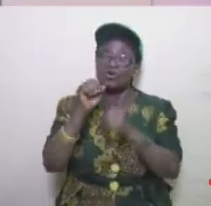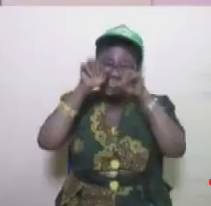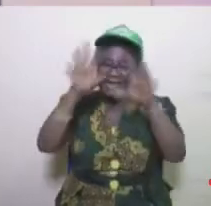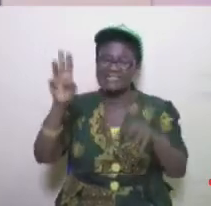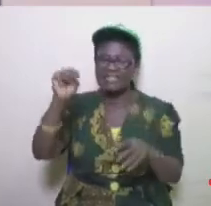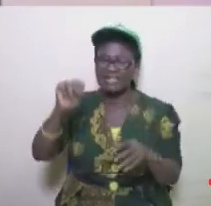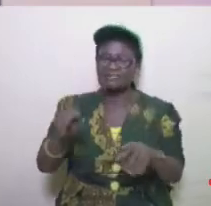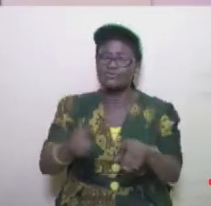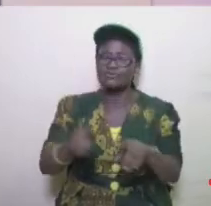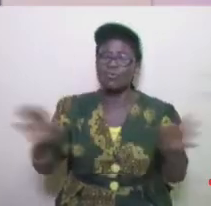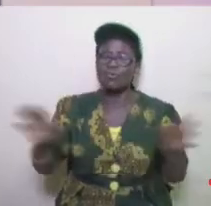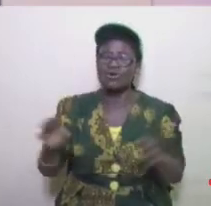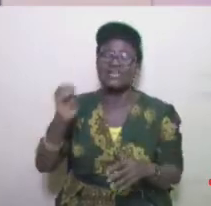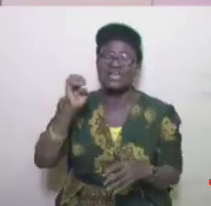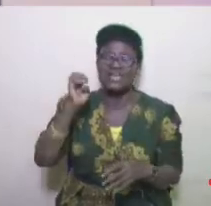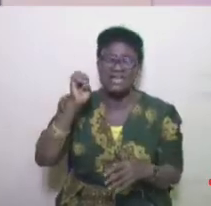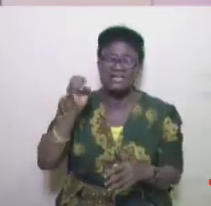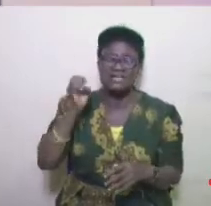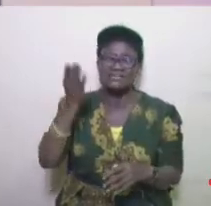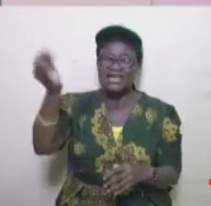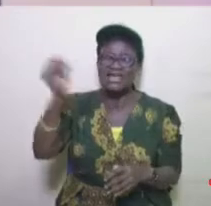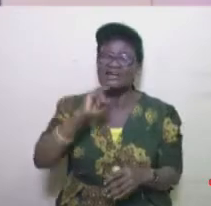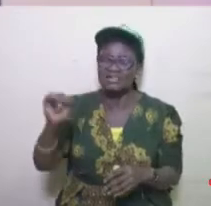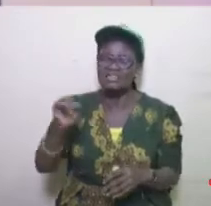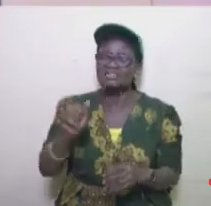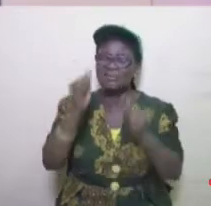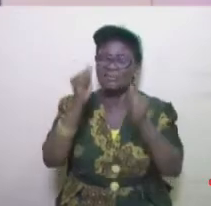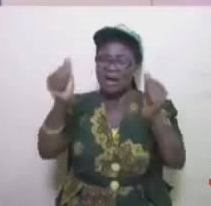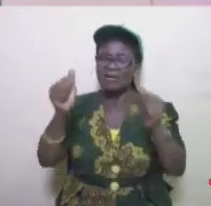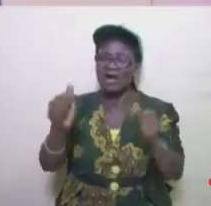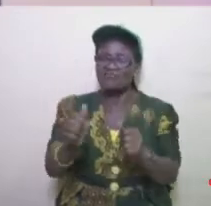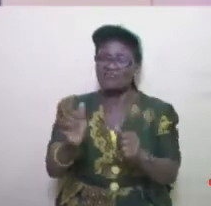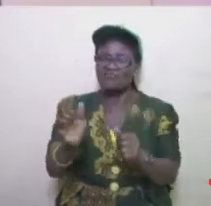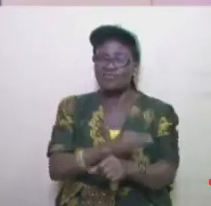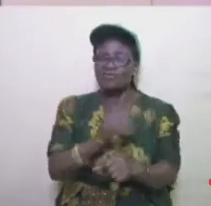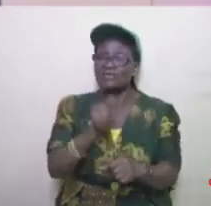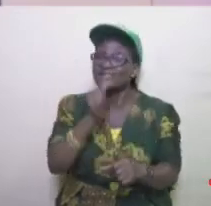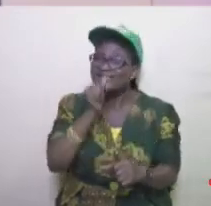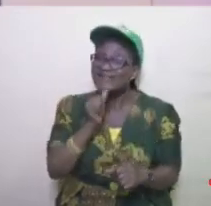His fortitude was a powerful secret of his success.